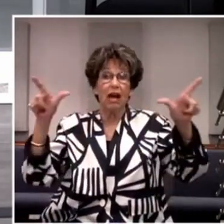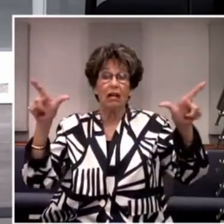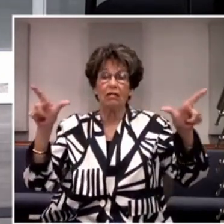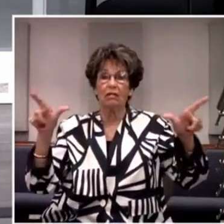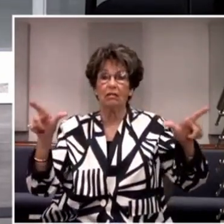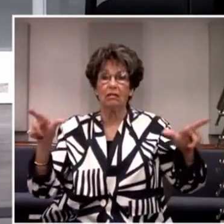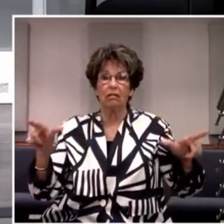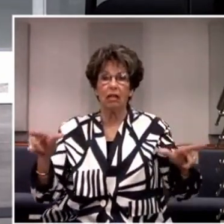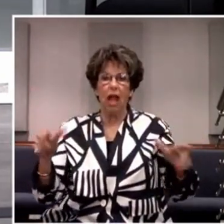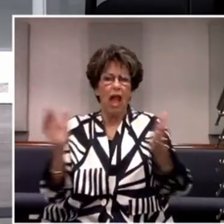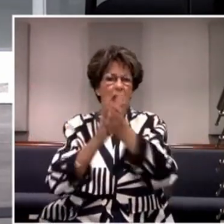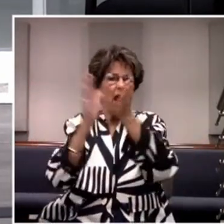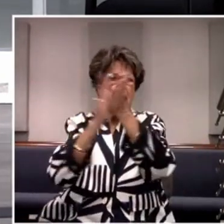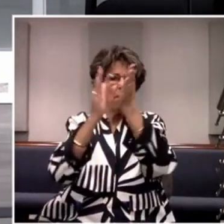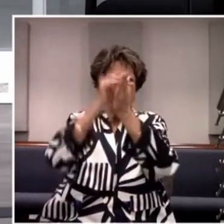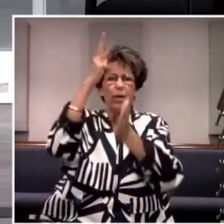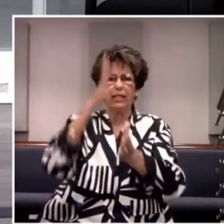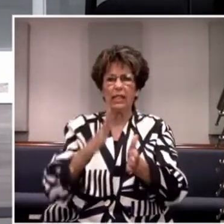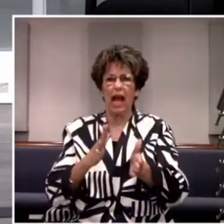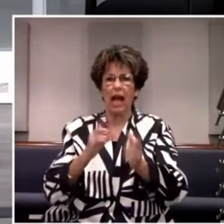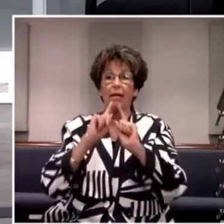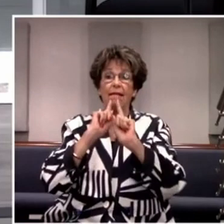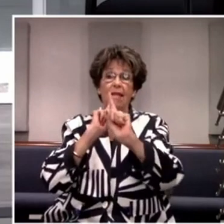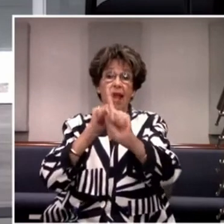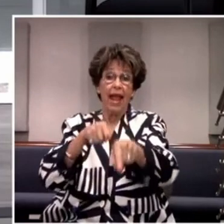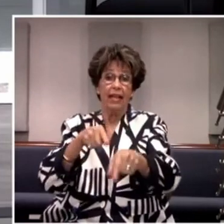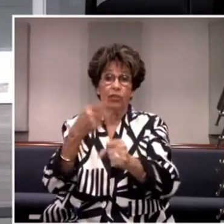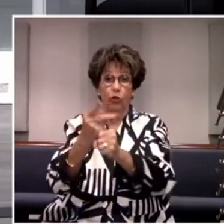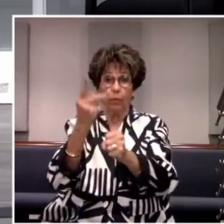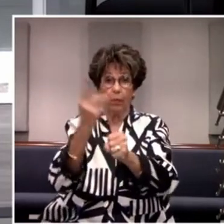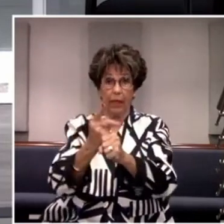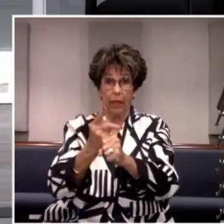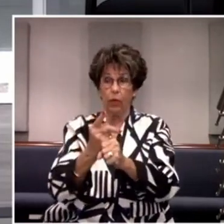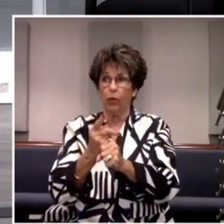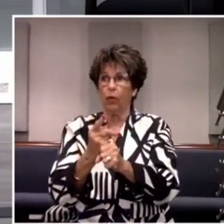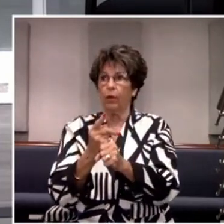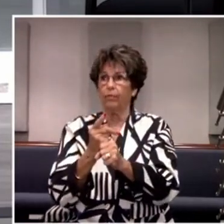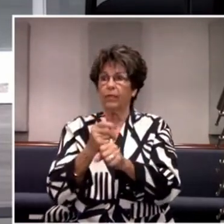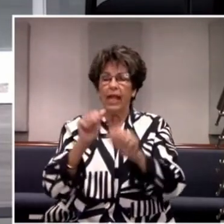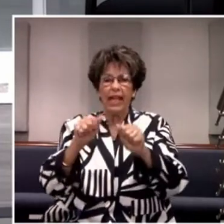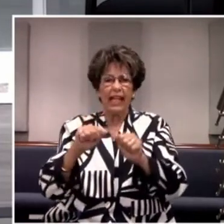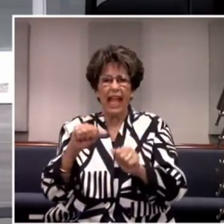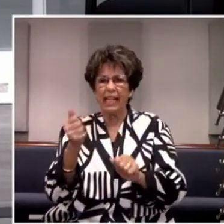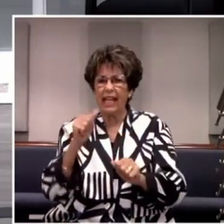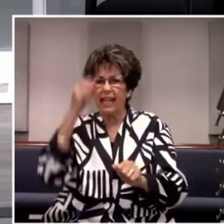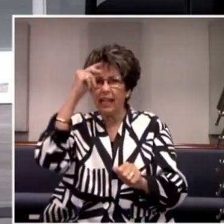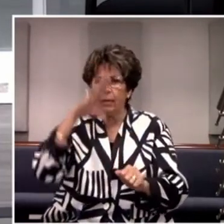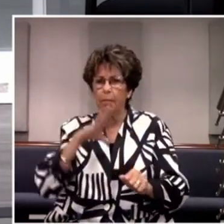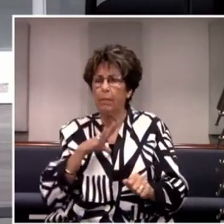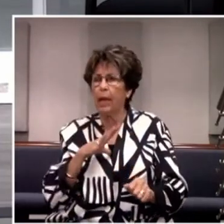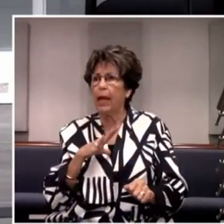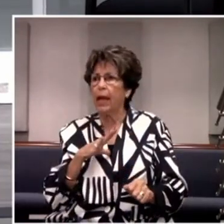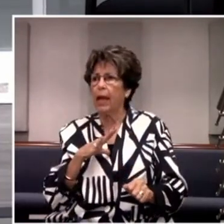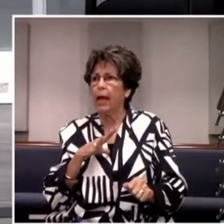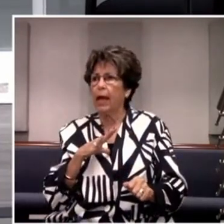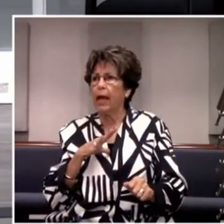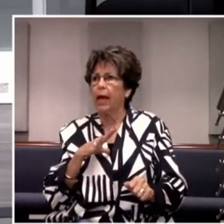Then answered Peter, can any man forbid water that these should not